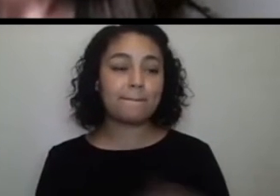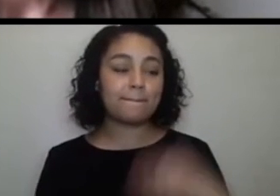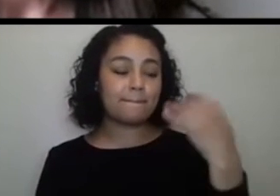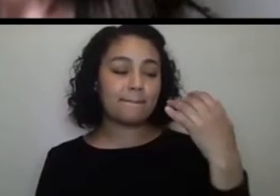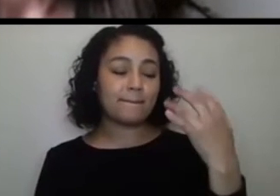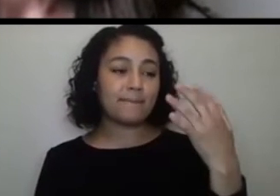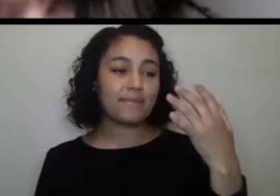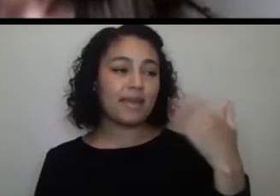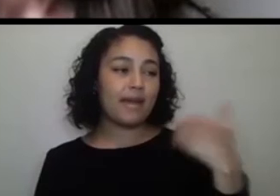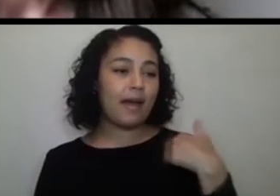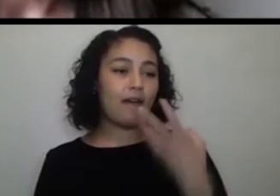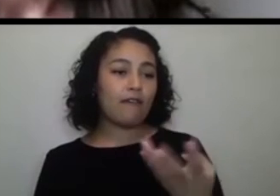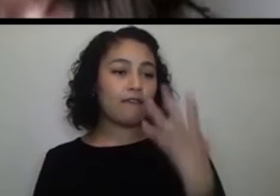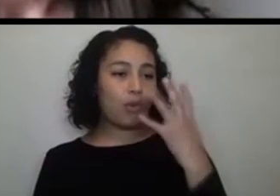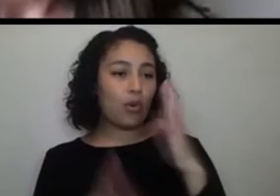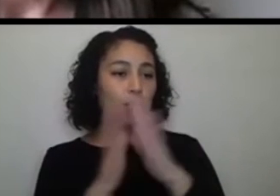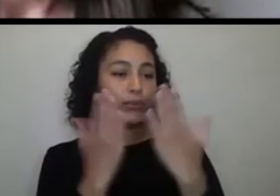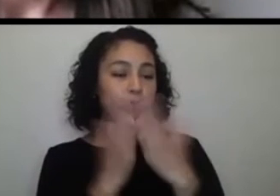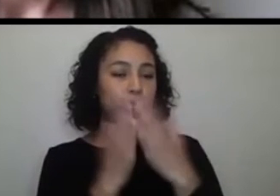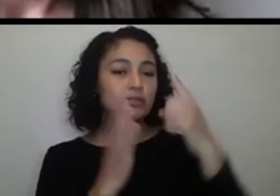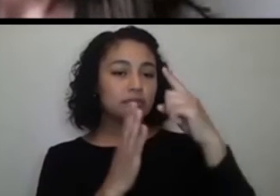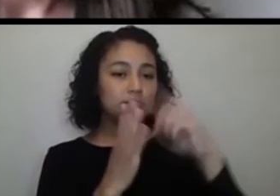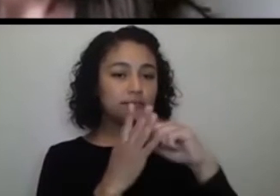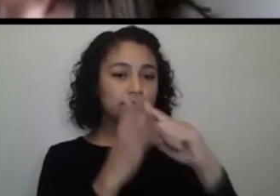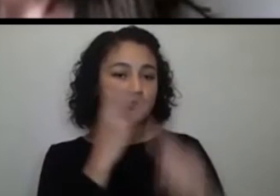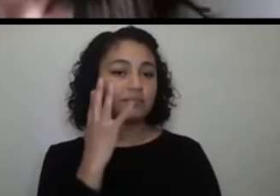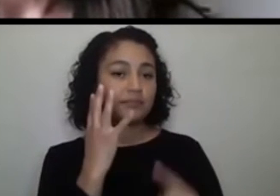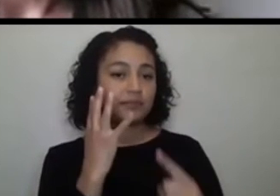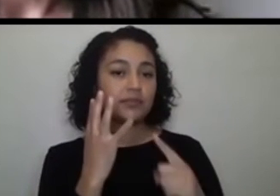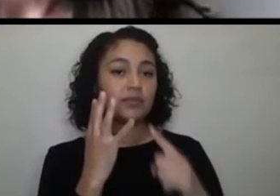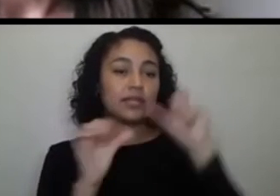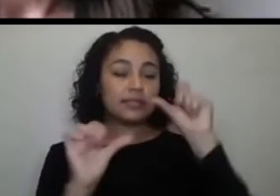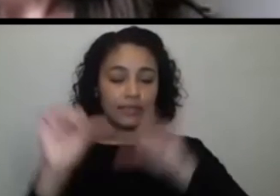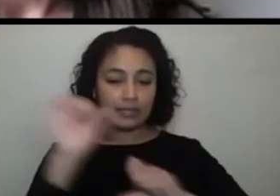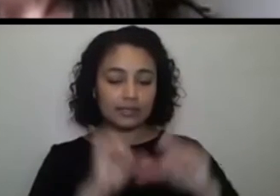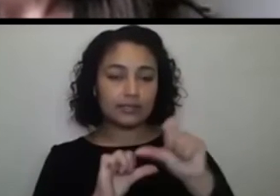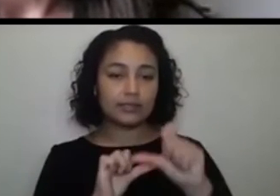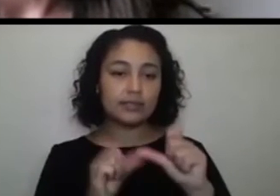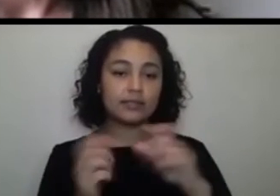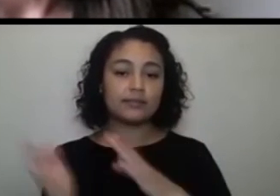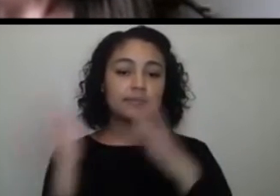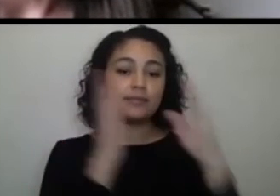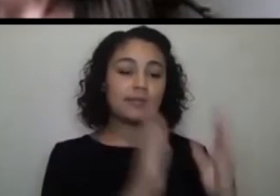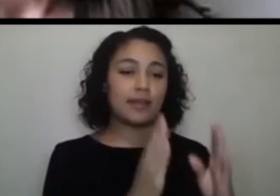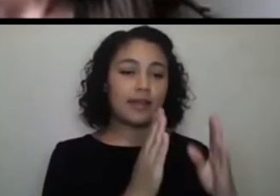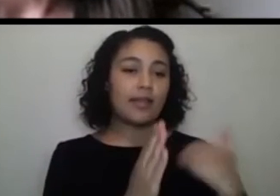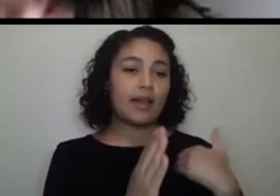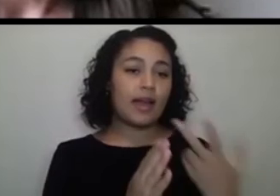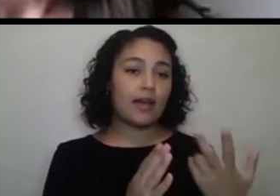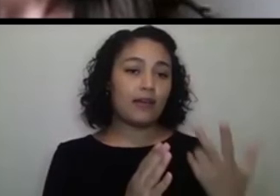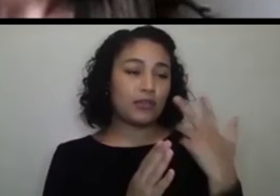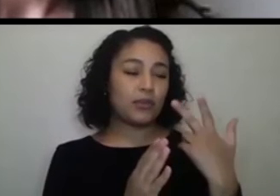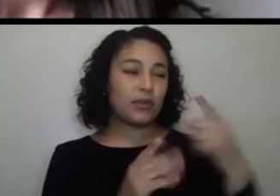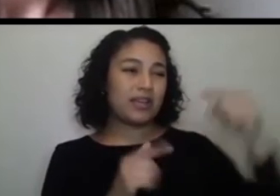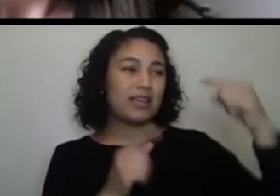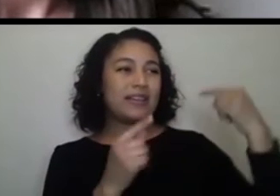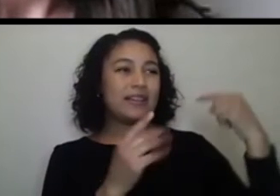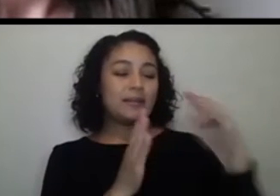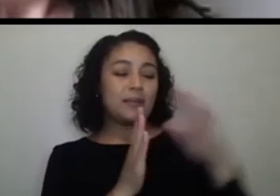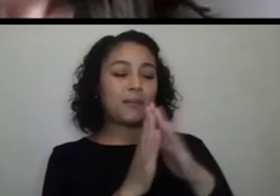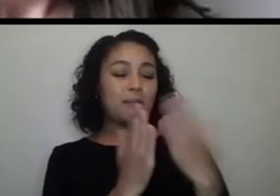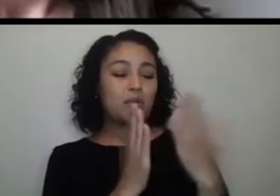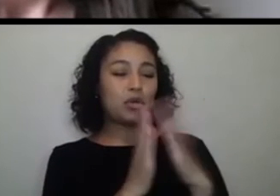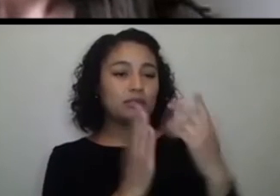I have four science playbooks, and I have 3 of these books. These are new. And in every